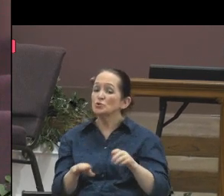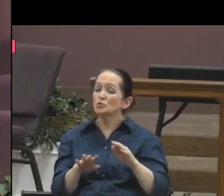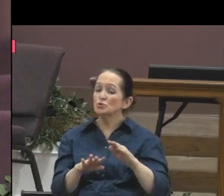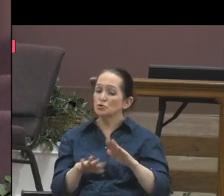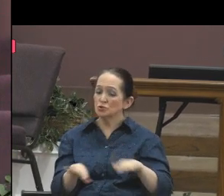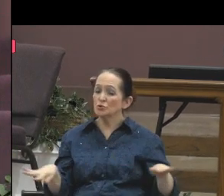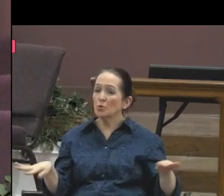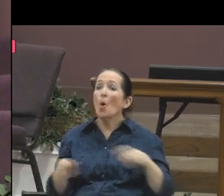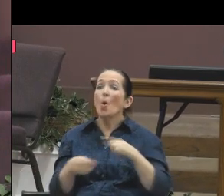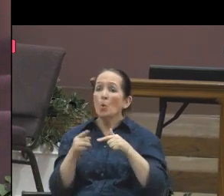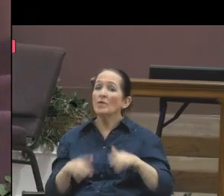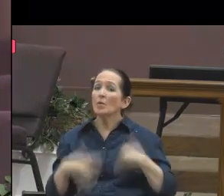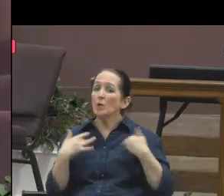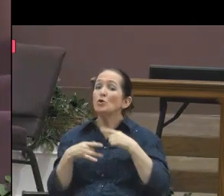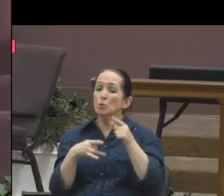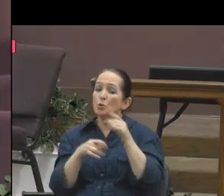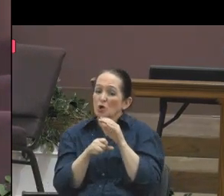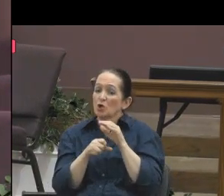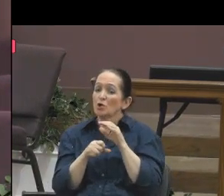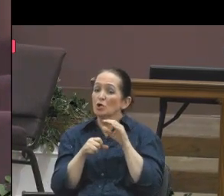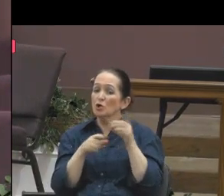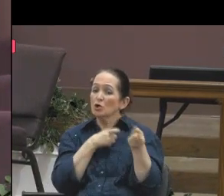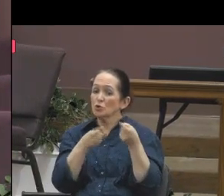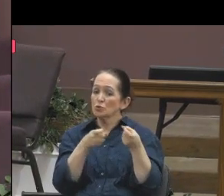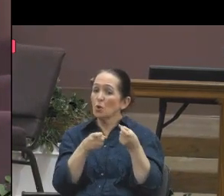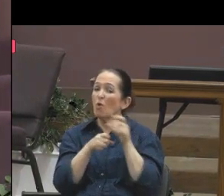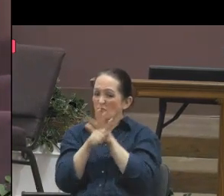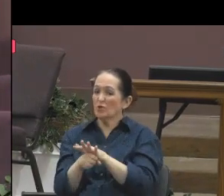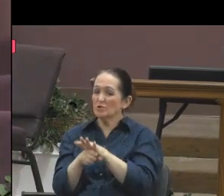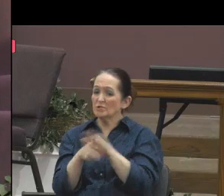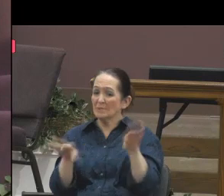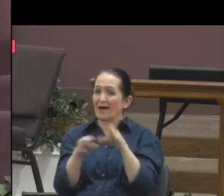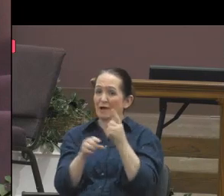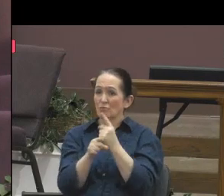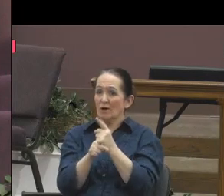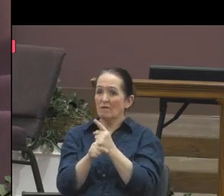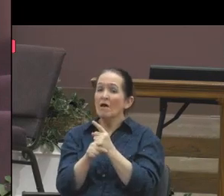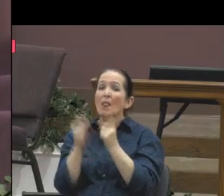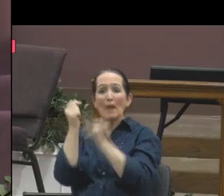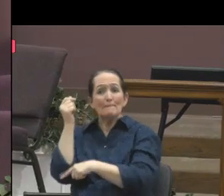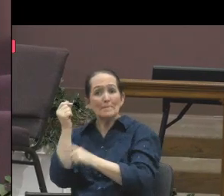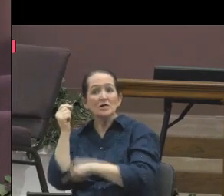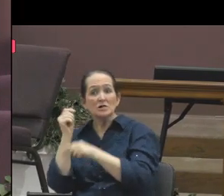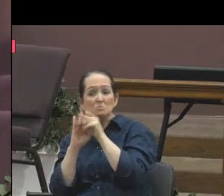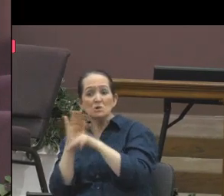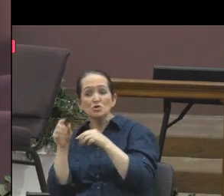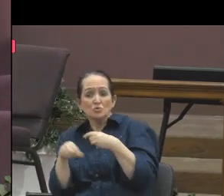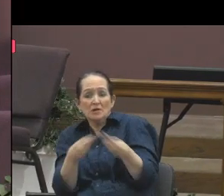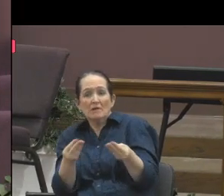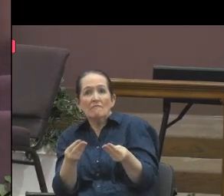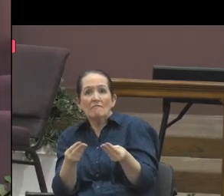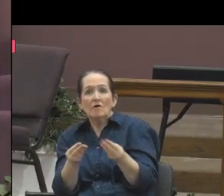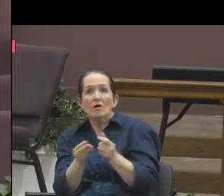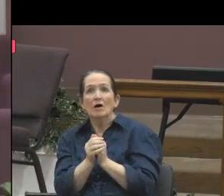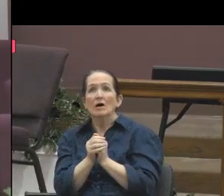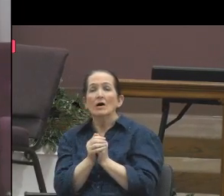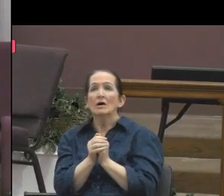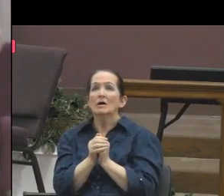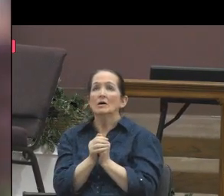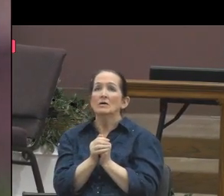you could control and force them to act accordingly. There were punishments that you could inflict. There